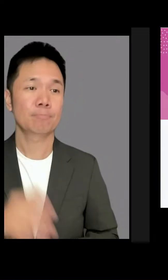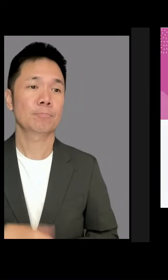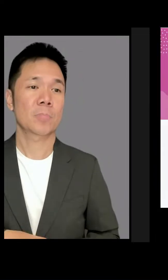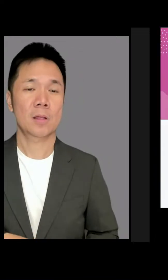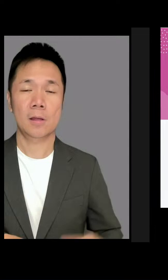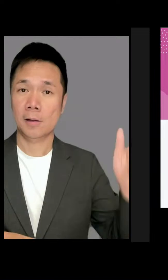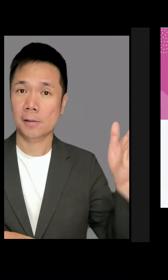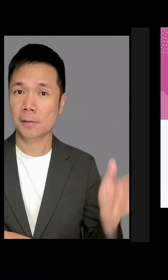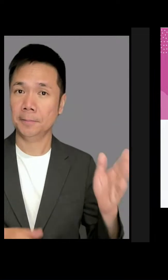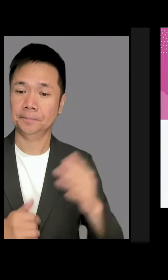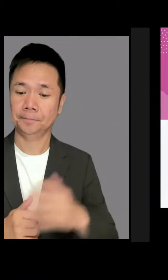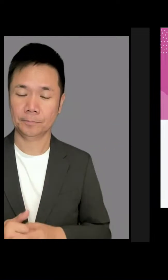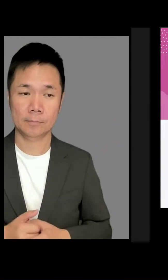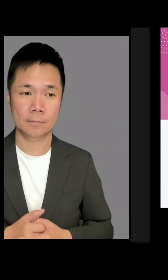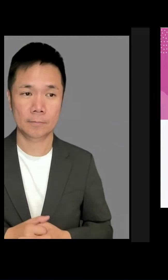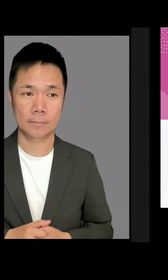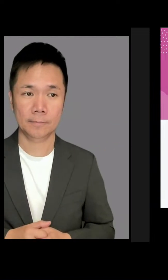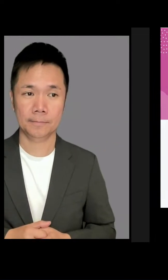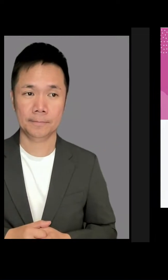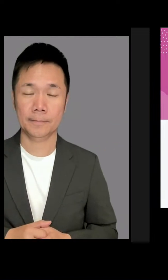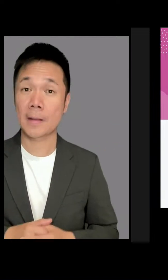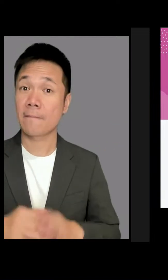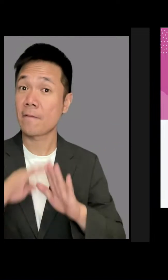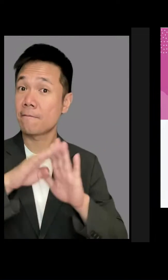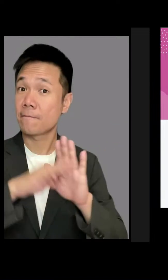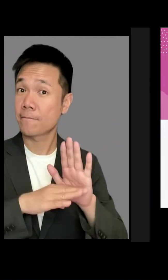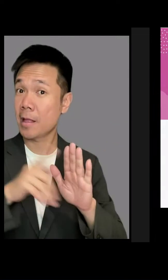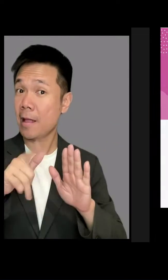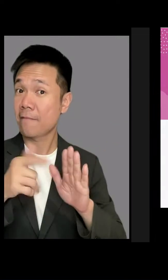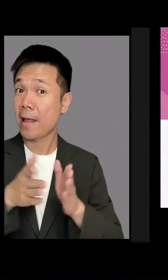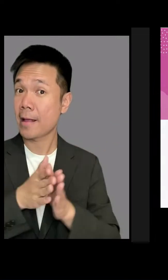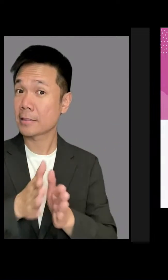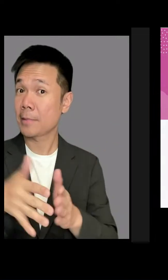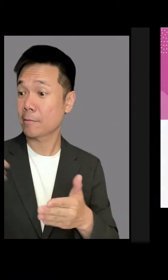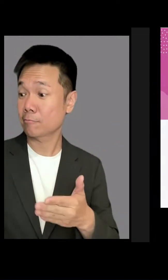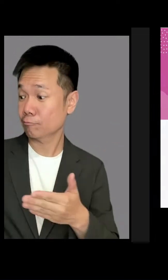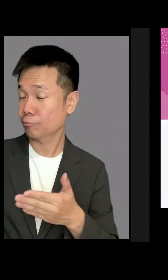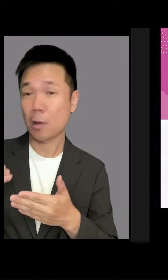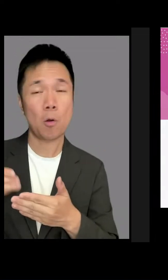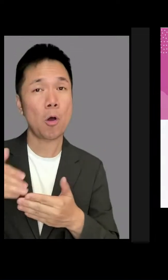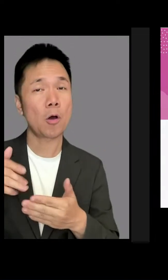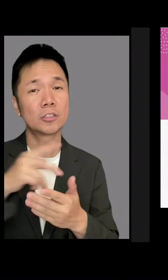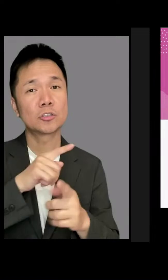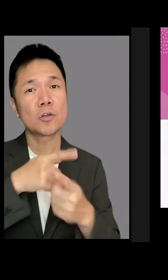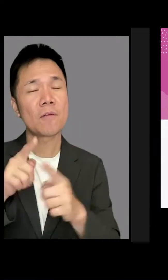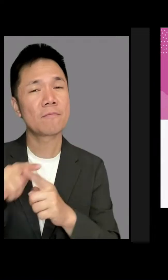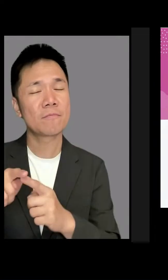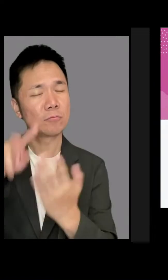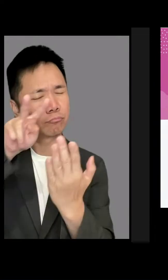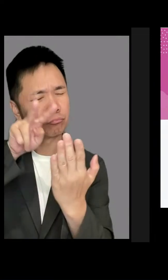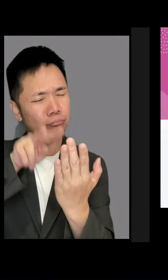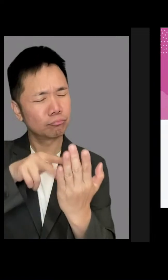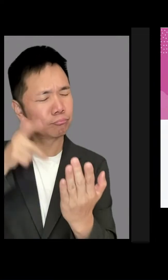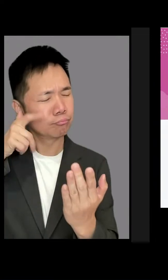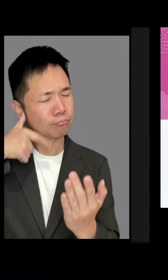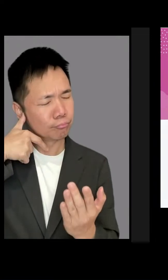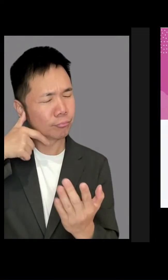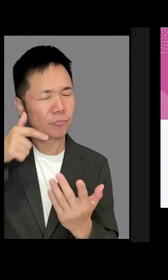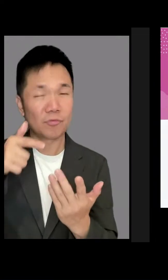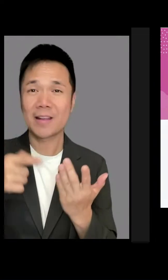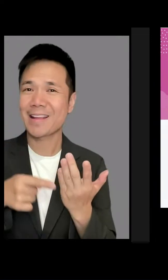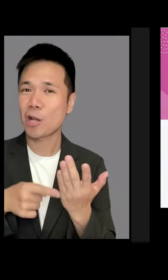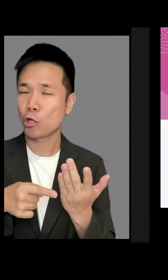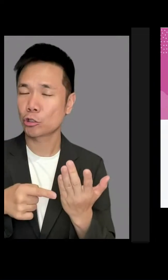works in general, and then we're going to go over a brief history of screen readers and screen reading